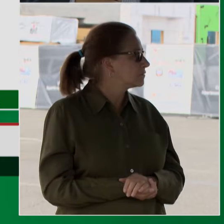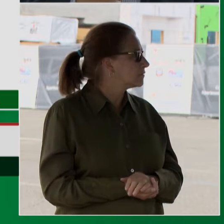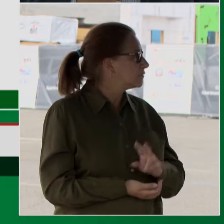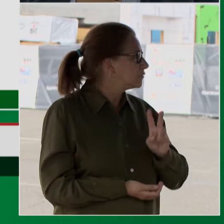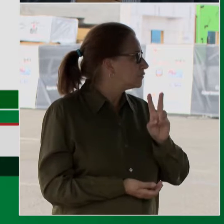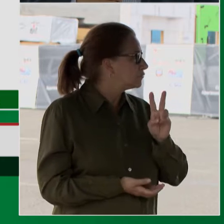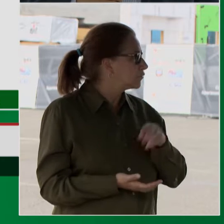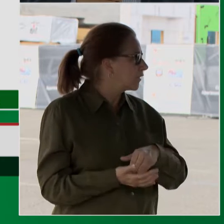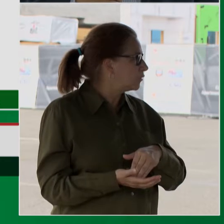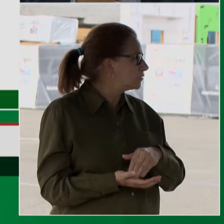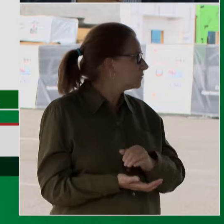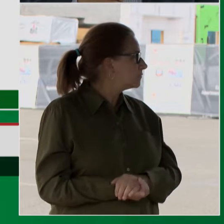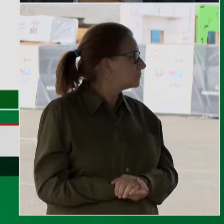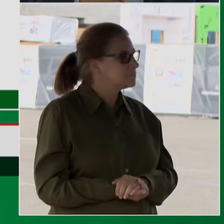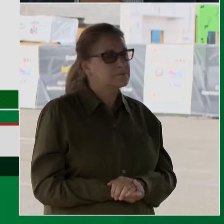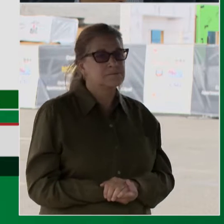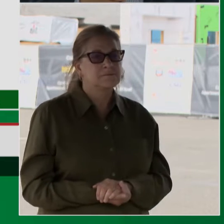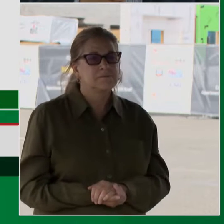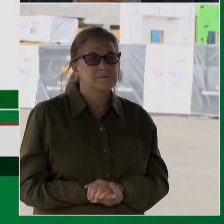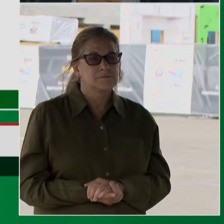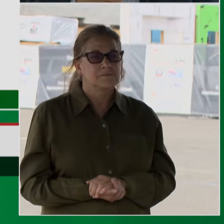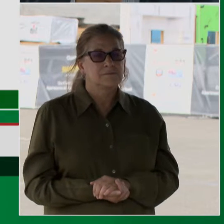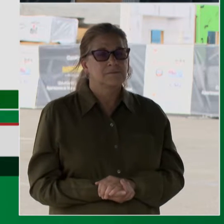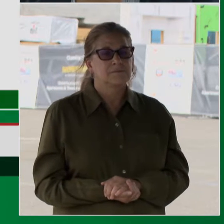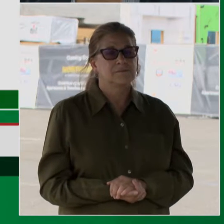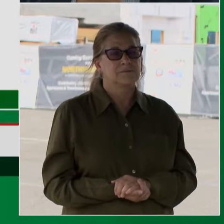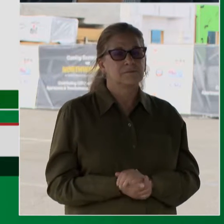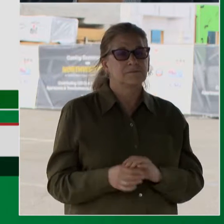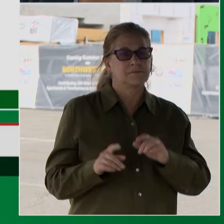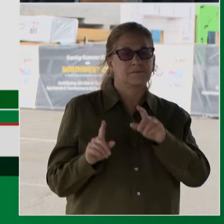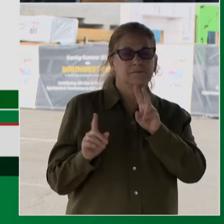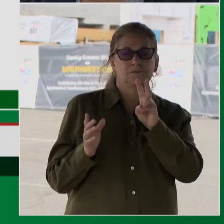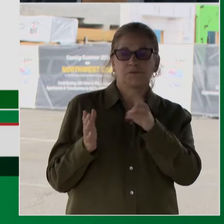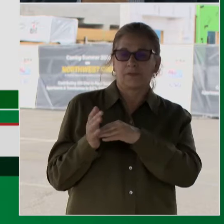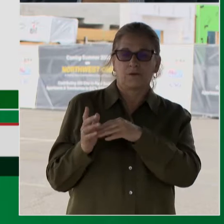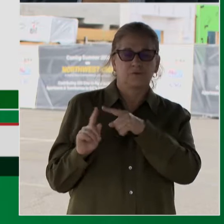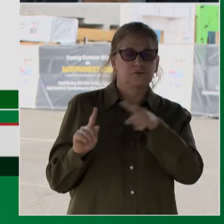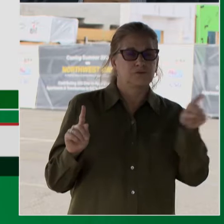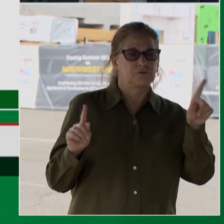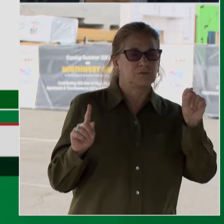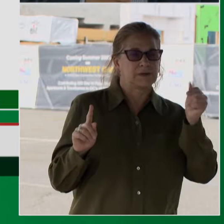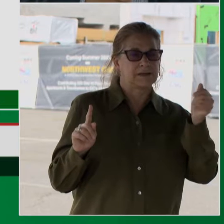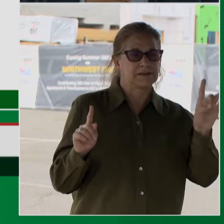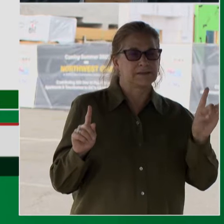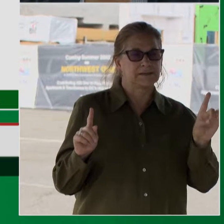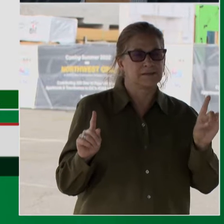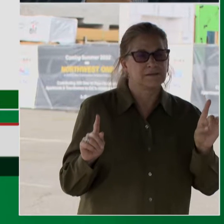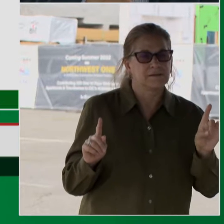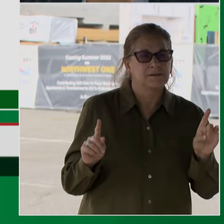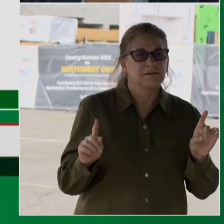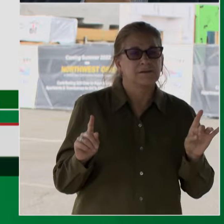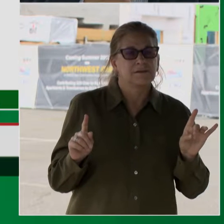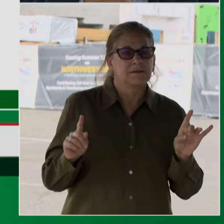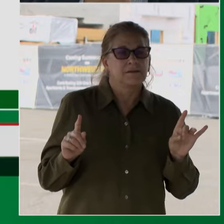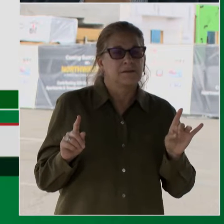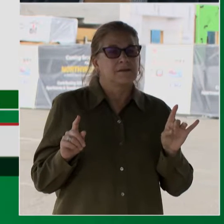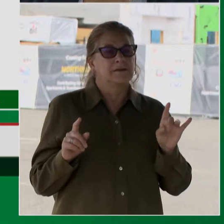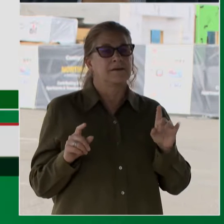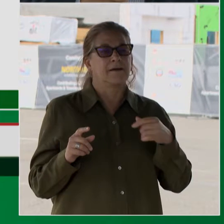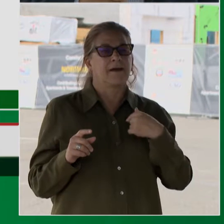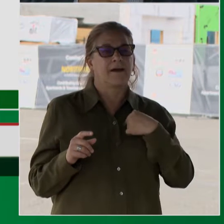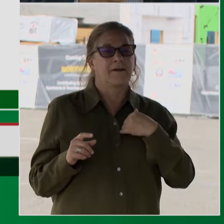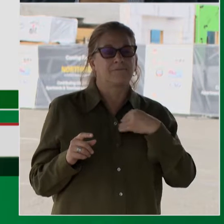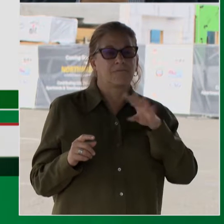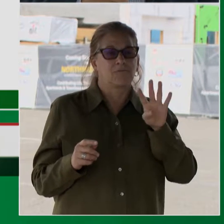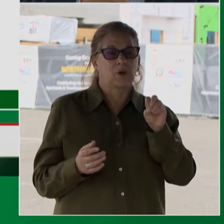the district produced about 40,000 units of housing. That meant that new production enabled rents to